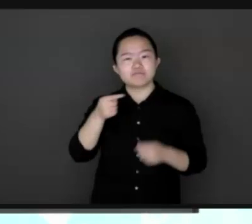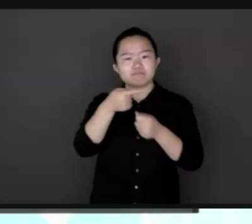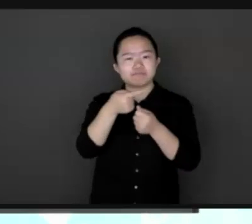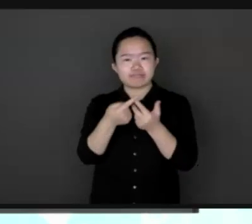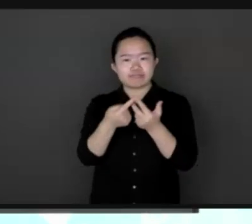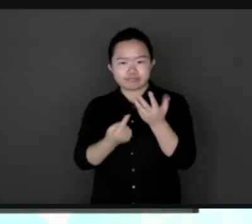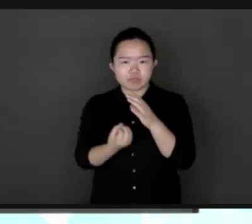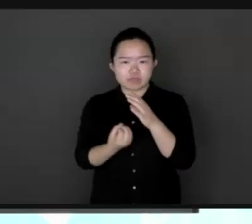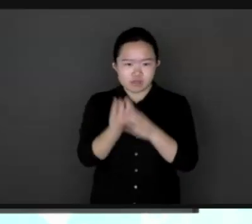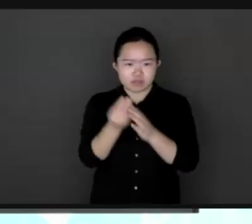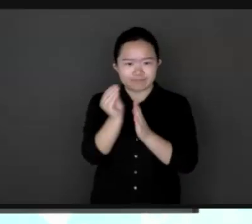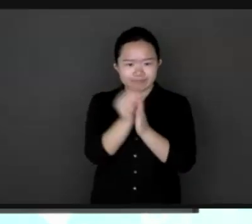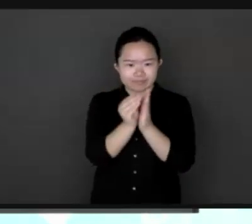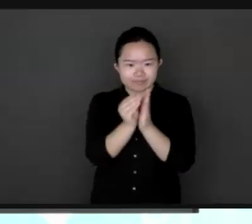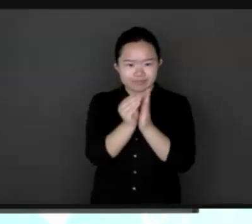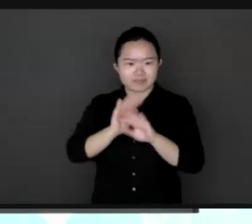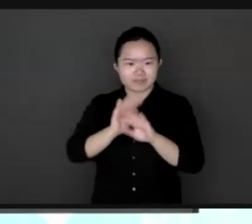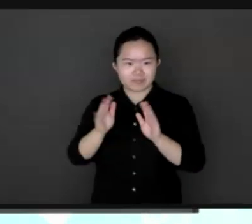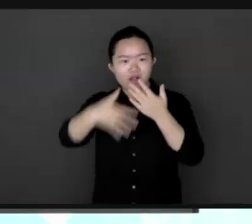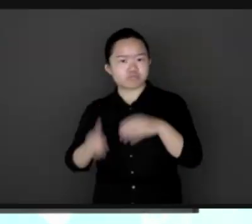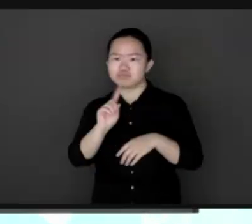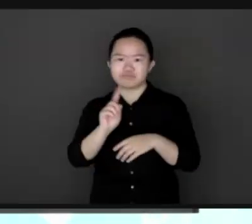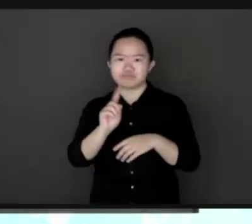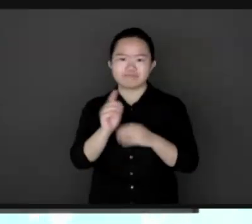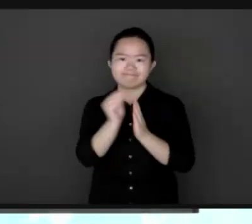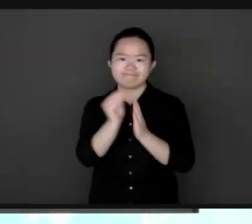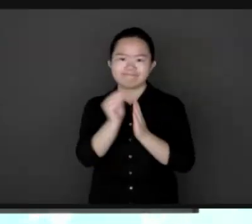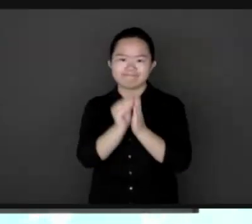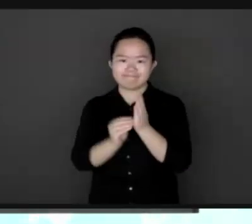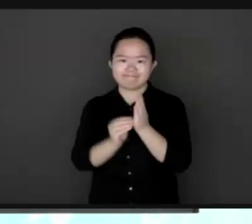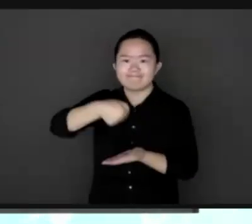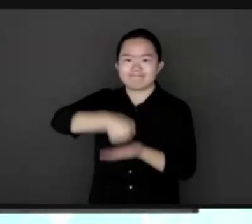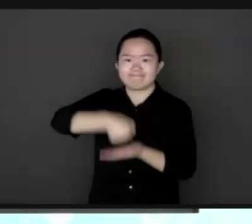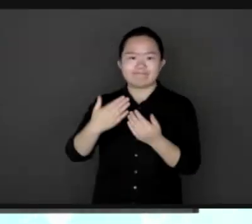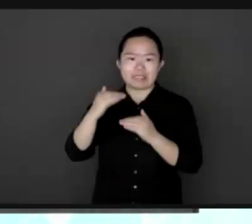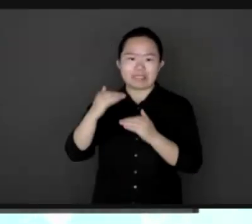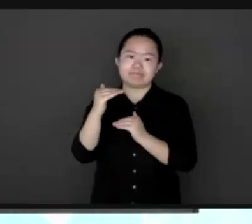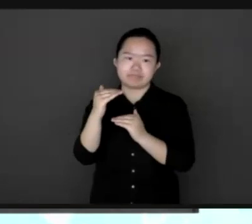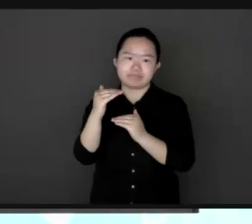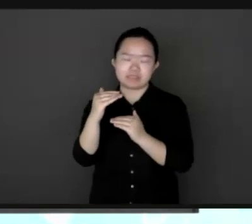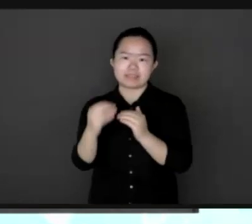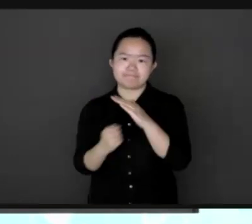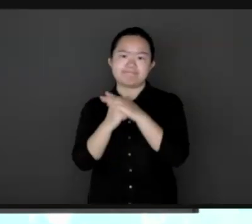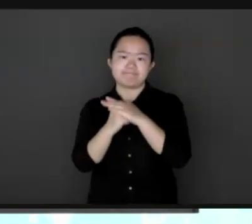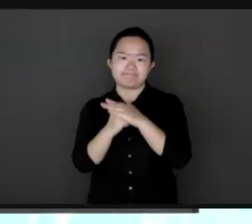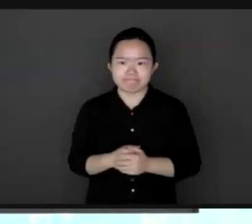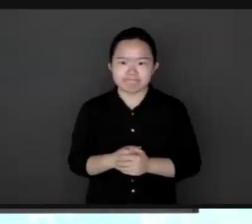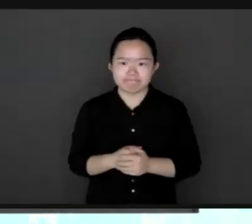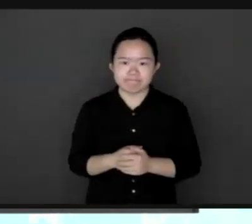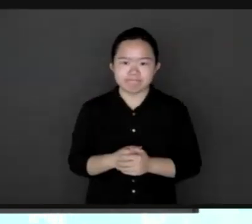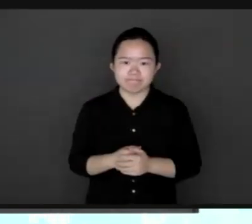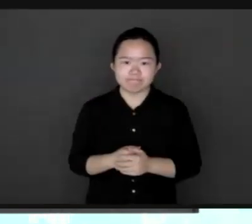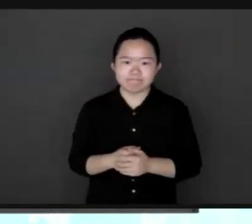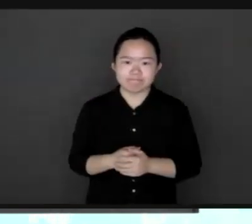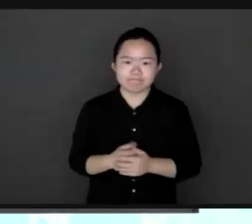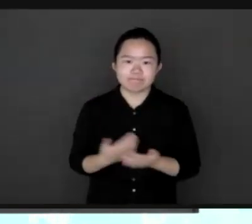on right now, and we will talk about the standards and requirements in a bit. But there are also several other standards to go with the Accessibility Act. So